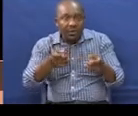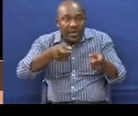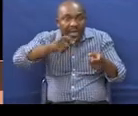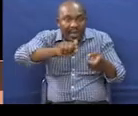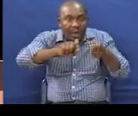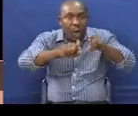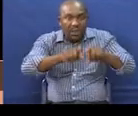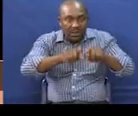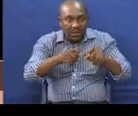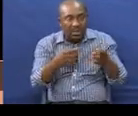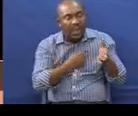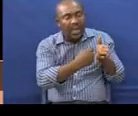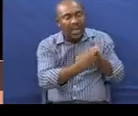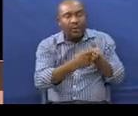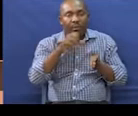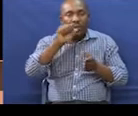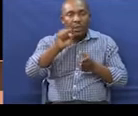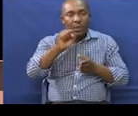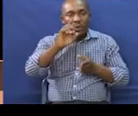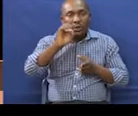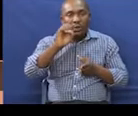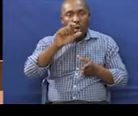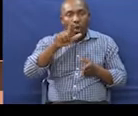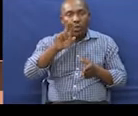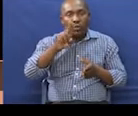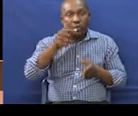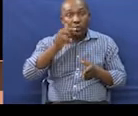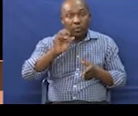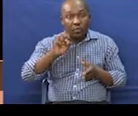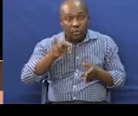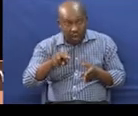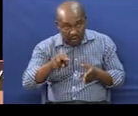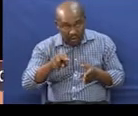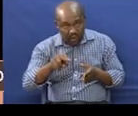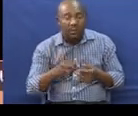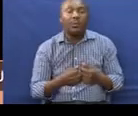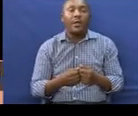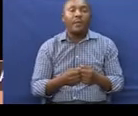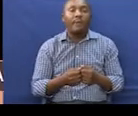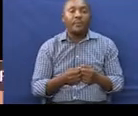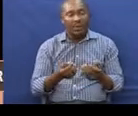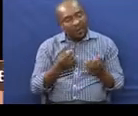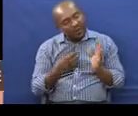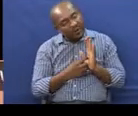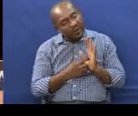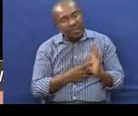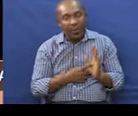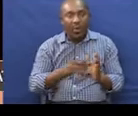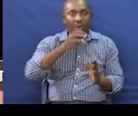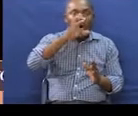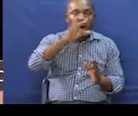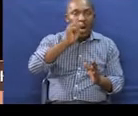samples. I'm sure you know the groups of food. We have carbohydrate, we